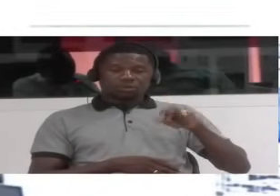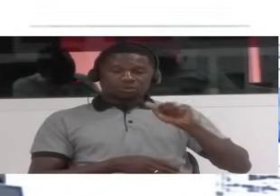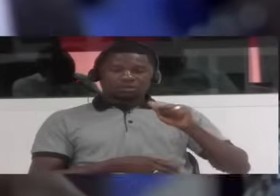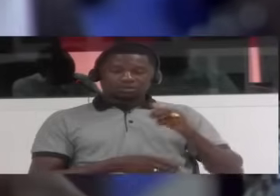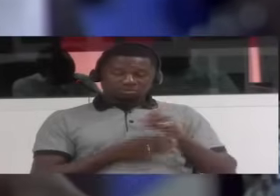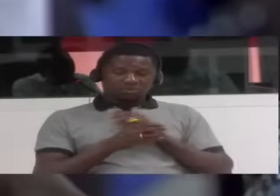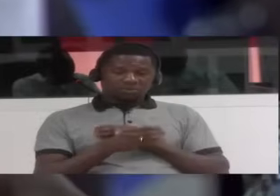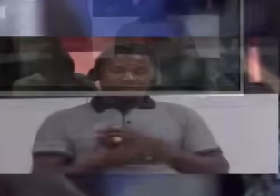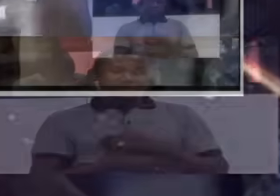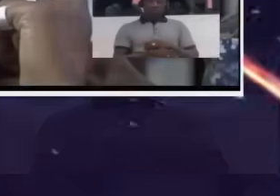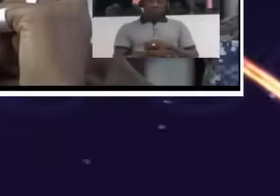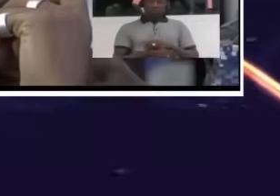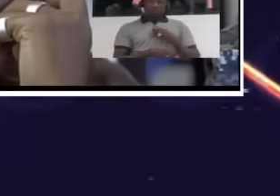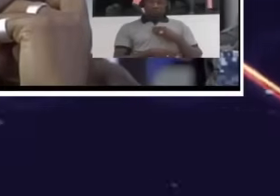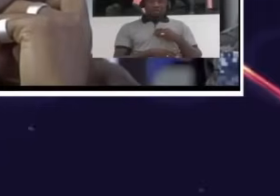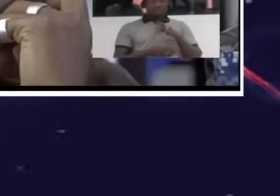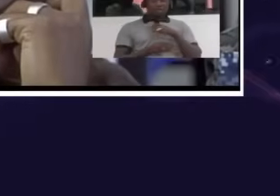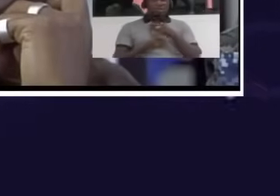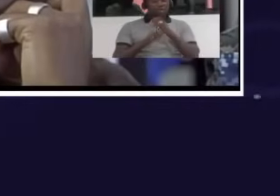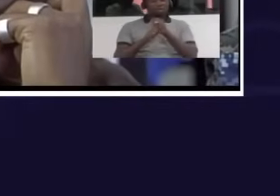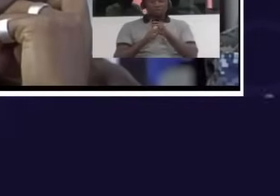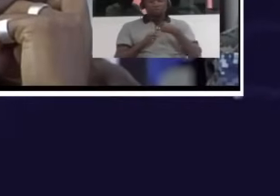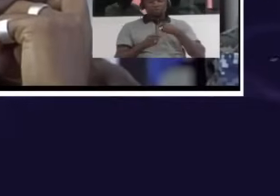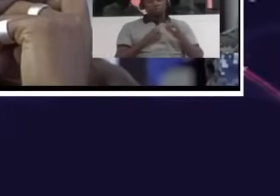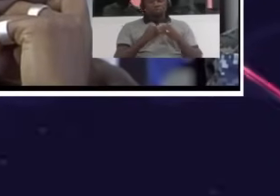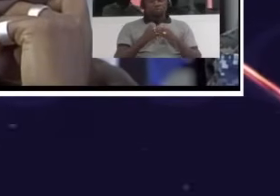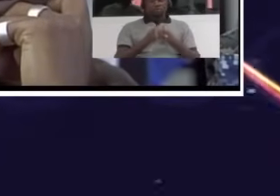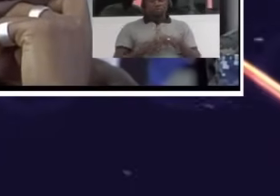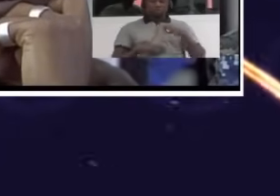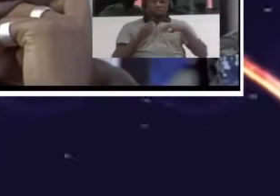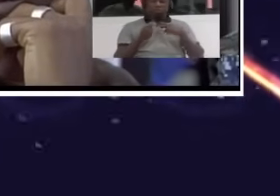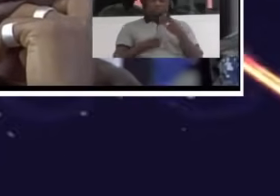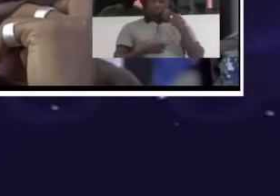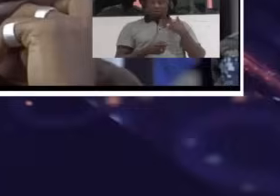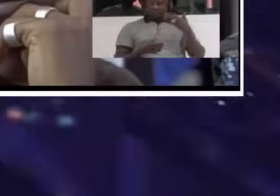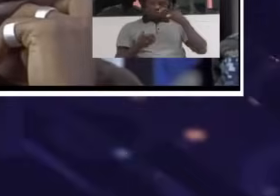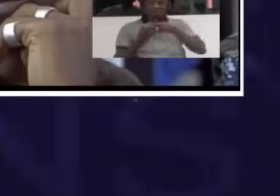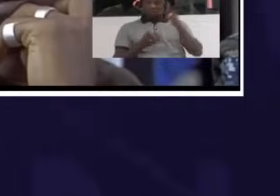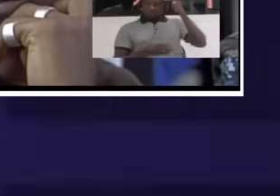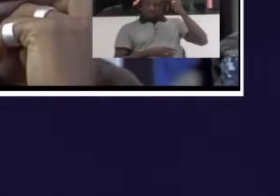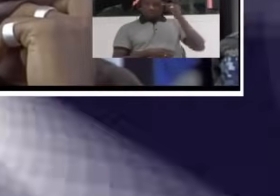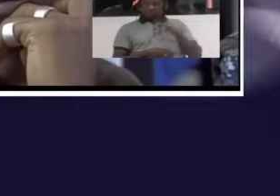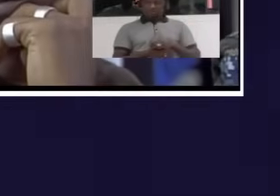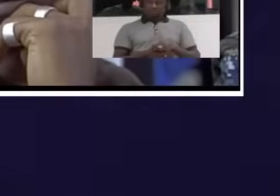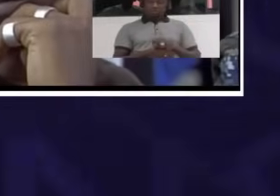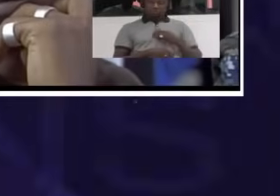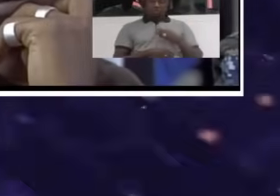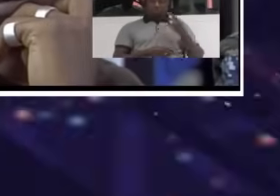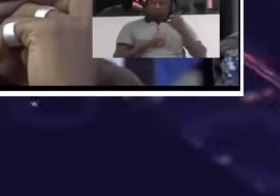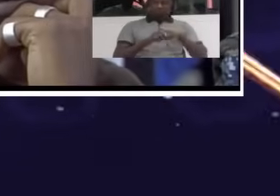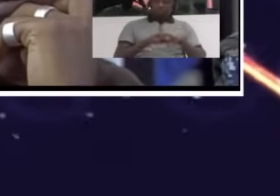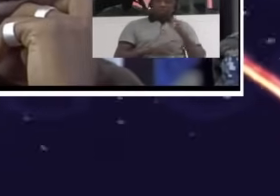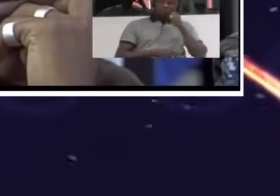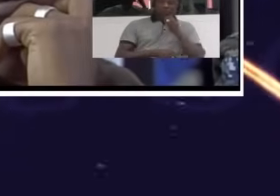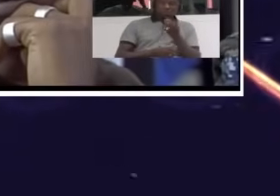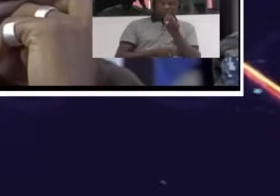before. I used to seek a lot of assistance from him, particularly when I am in Kanilai. I used to eat in his house because